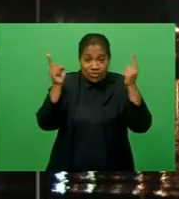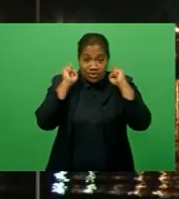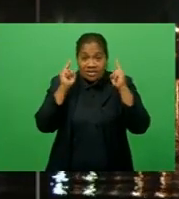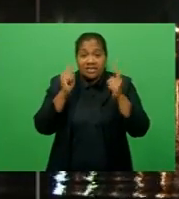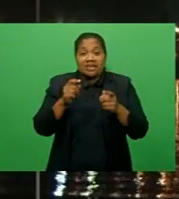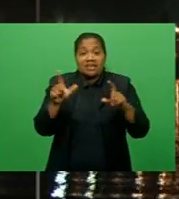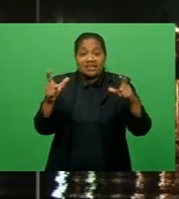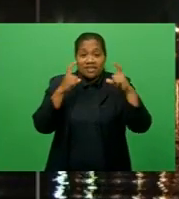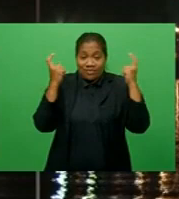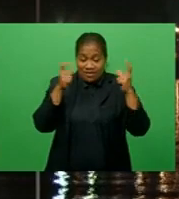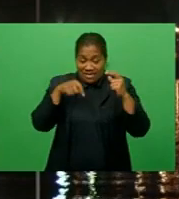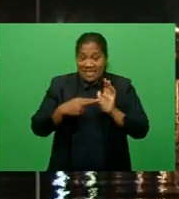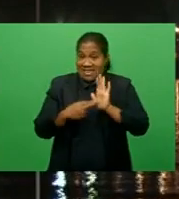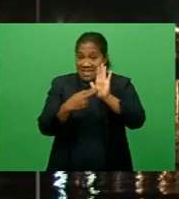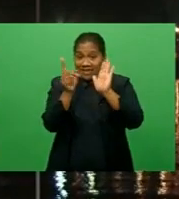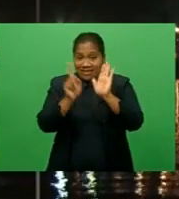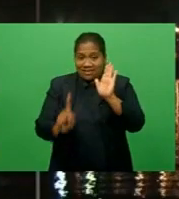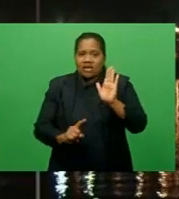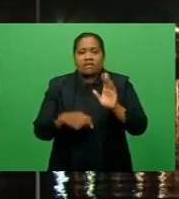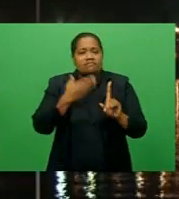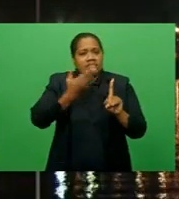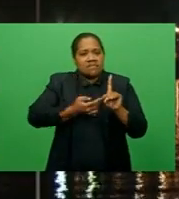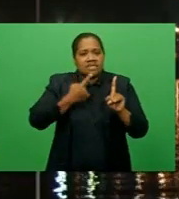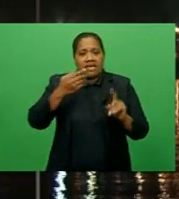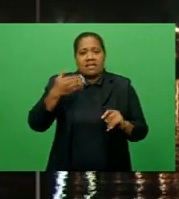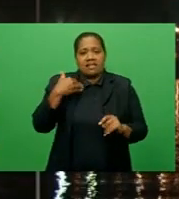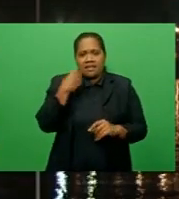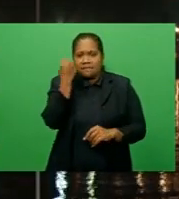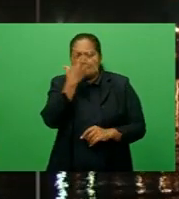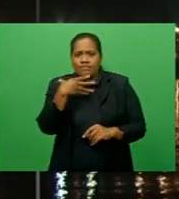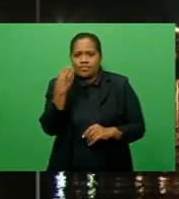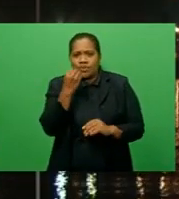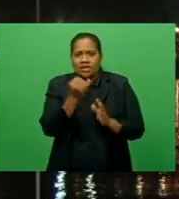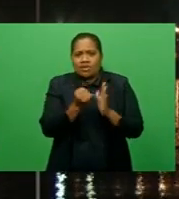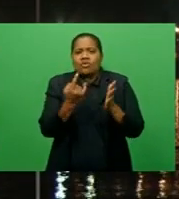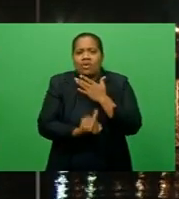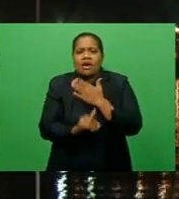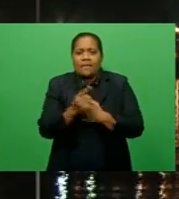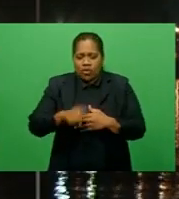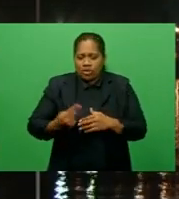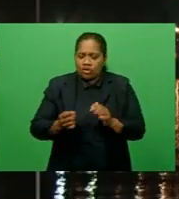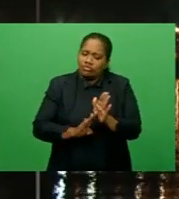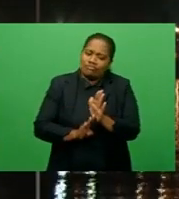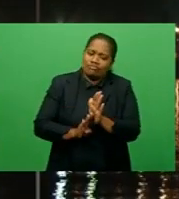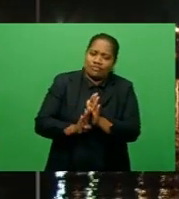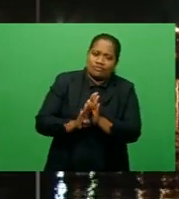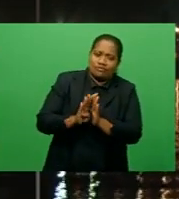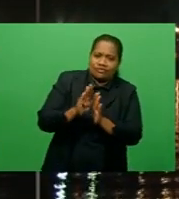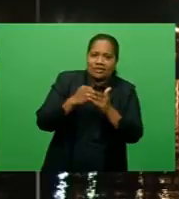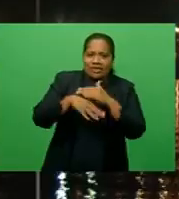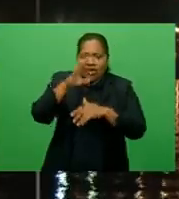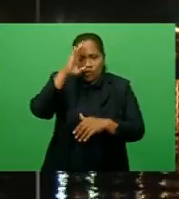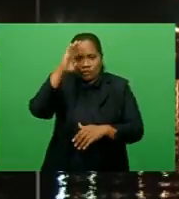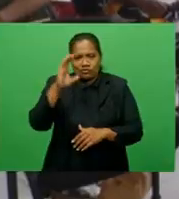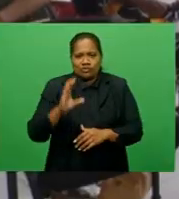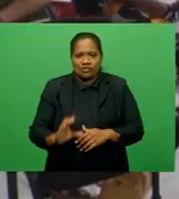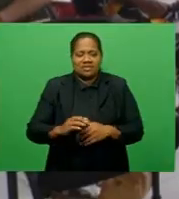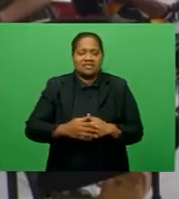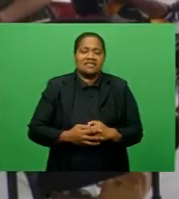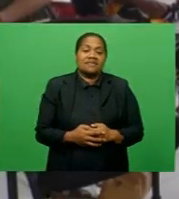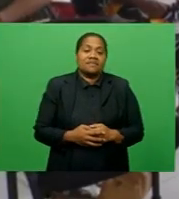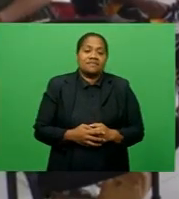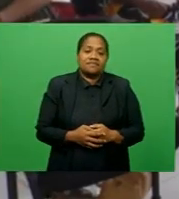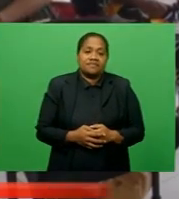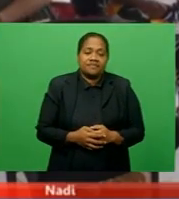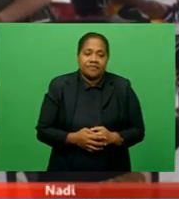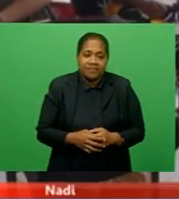Nandi today, Kumar said the health and beauty industry continues to grow in the country. Philippe Nikaso has more. And now